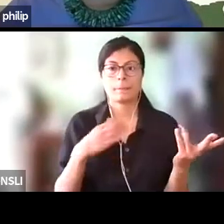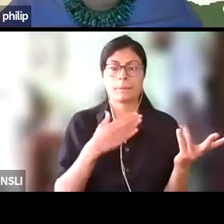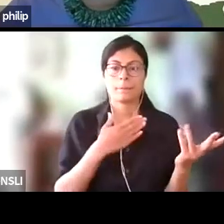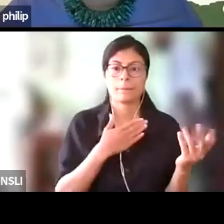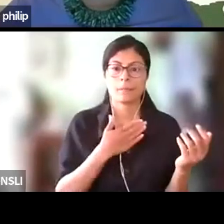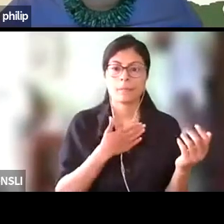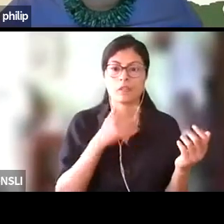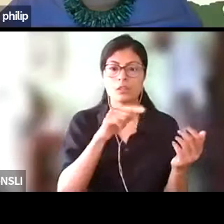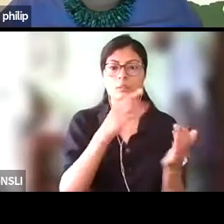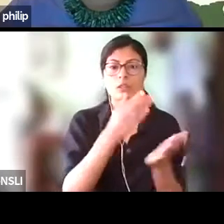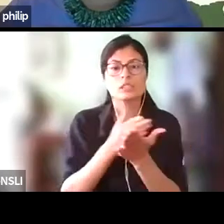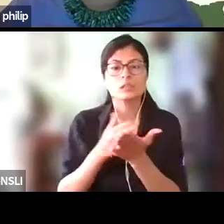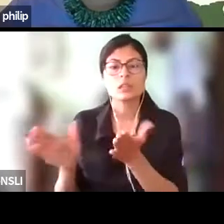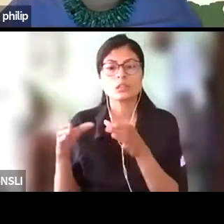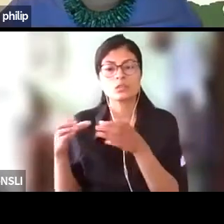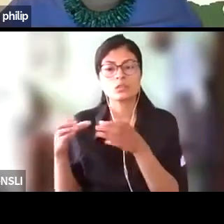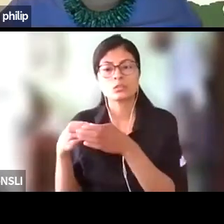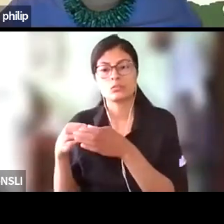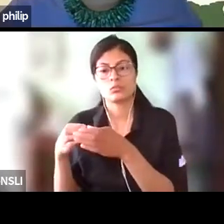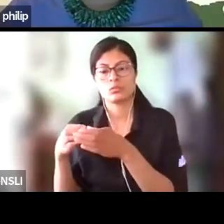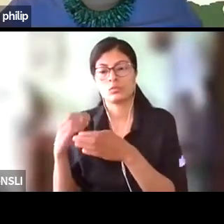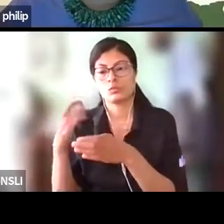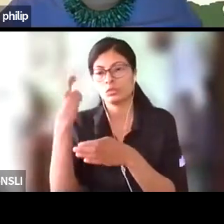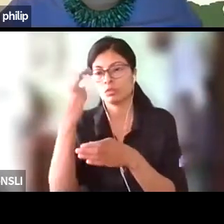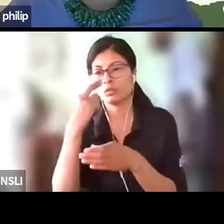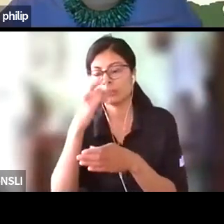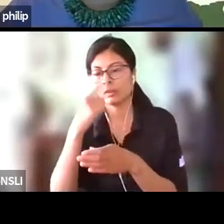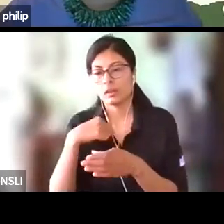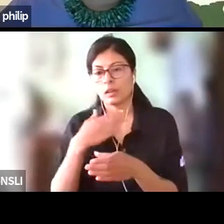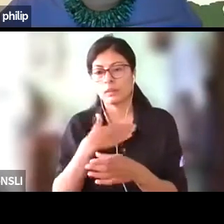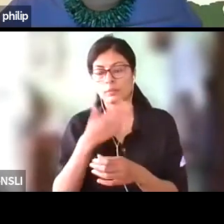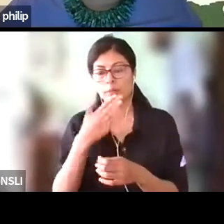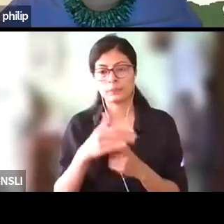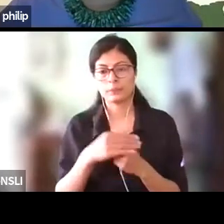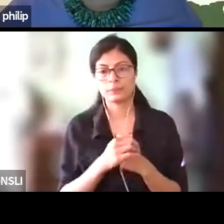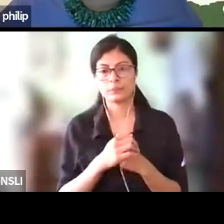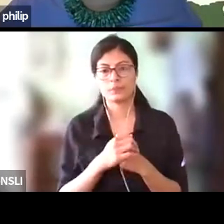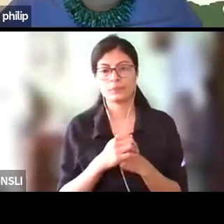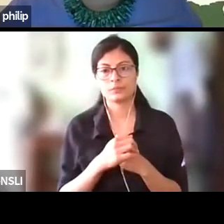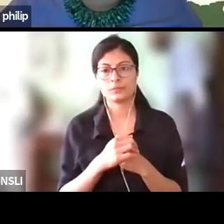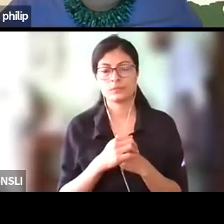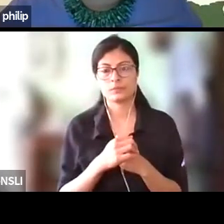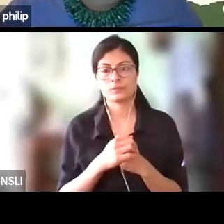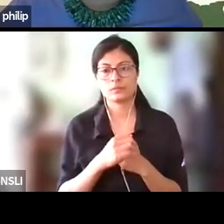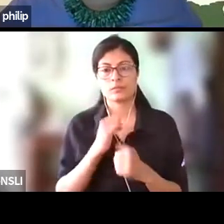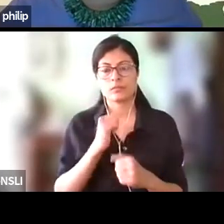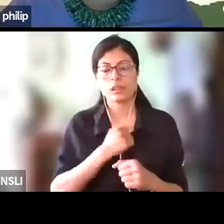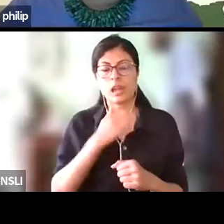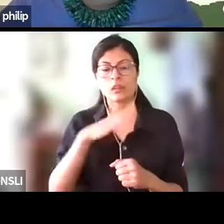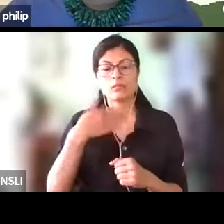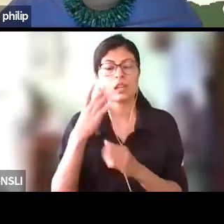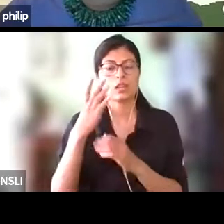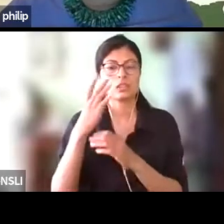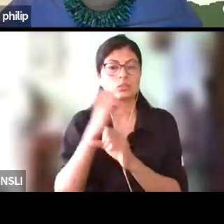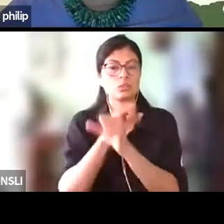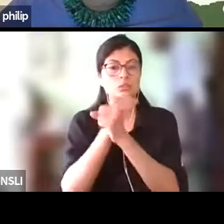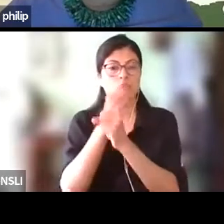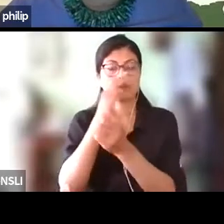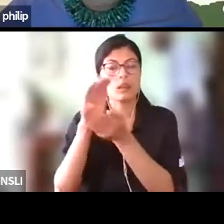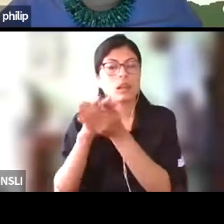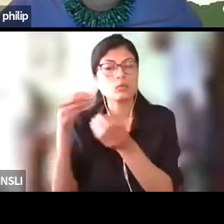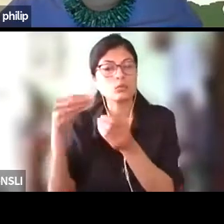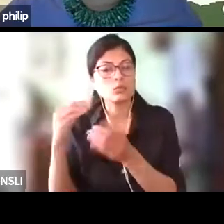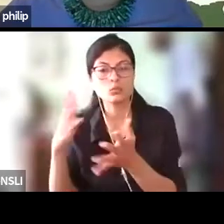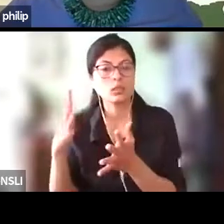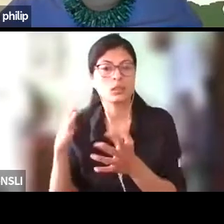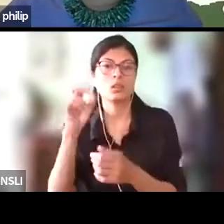should not be reflected vulnerable. This is our concern. But at the same time, how do we again stop off being,